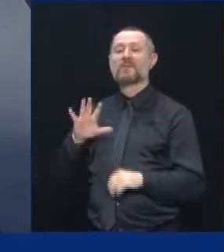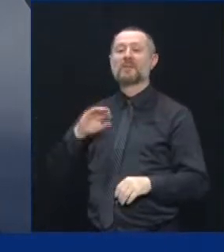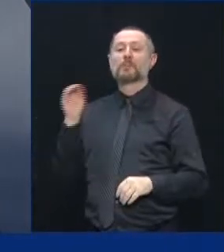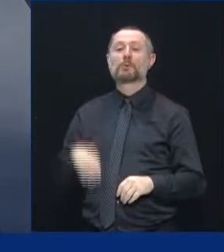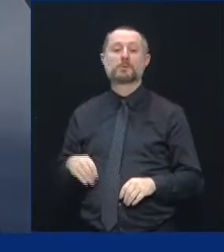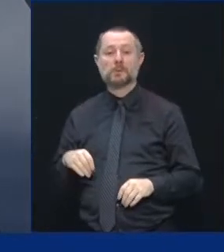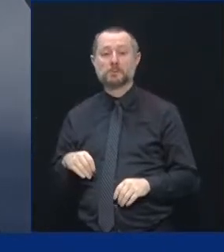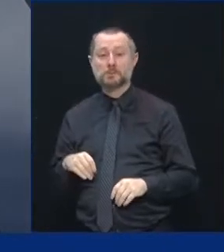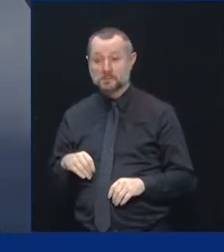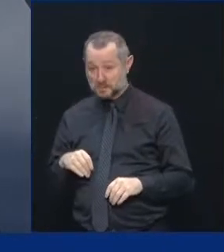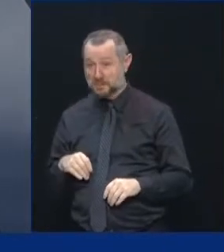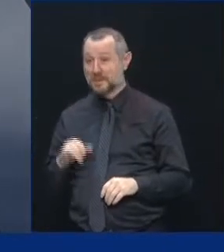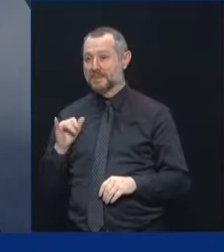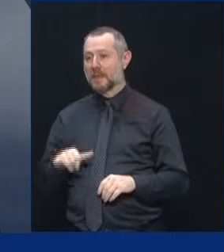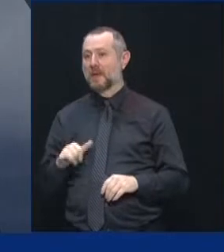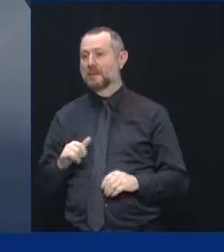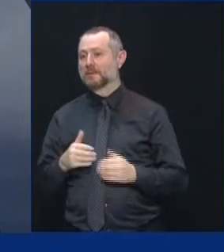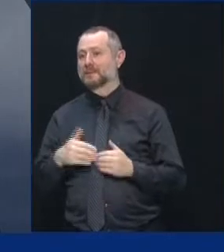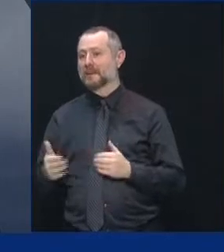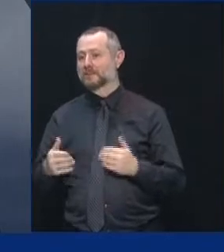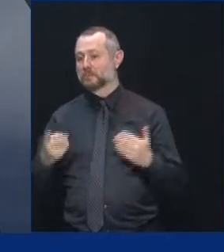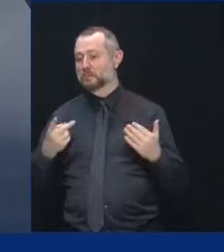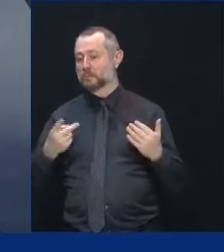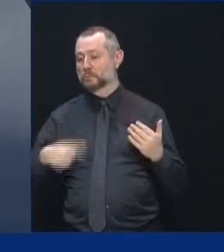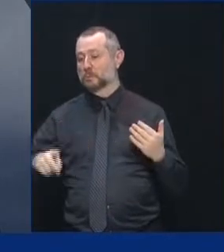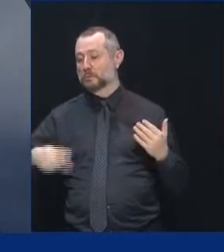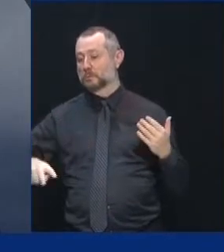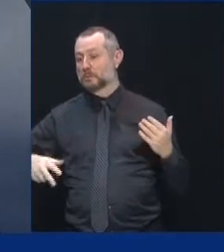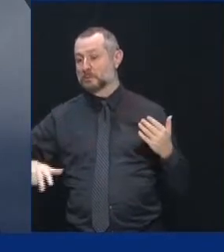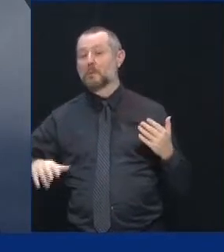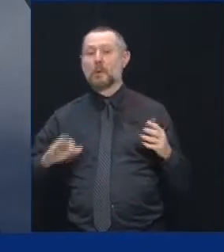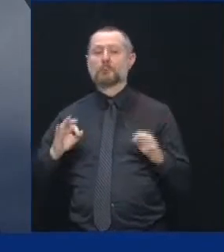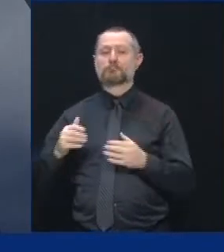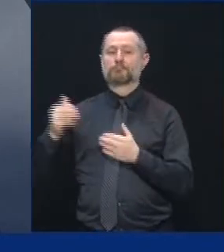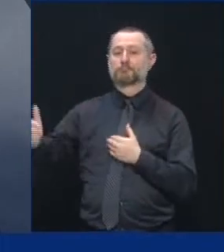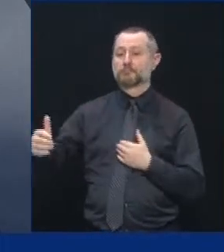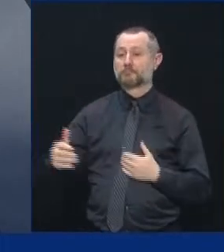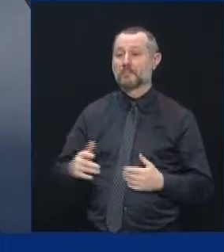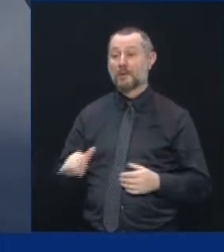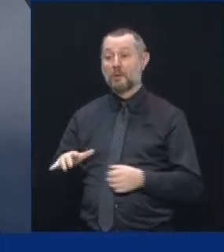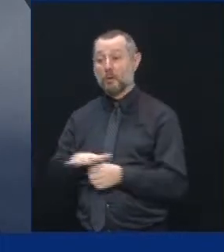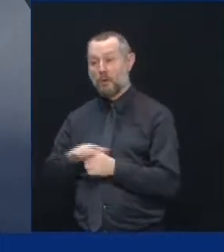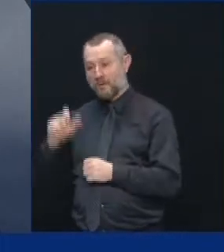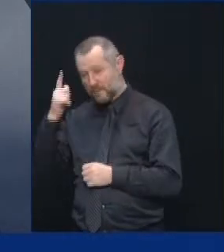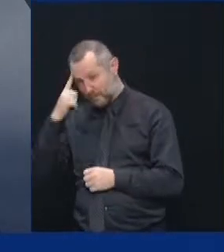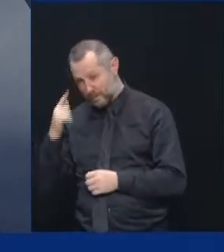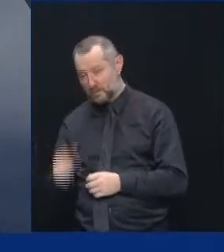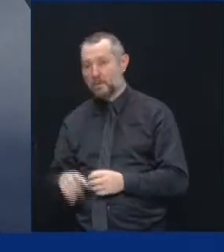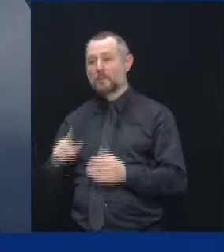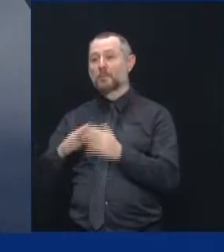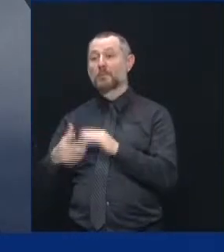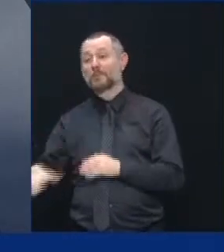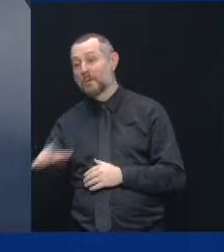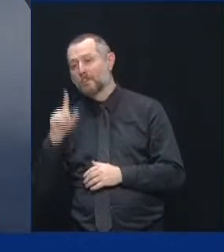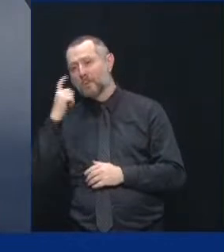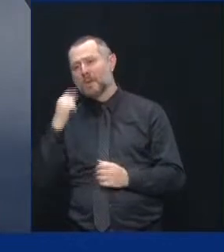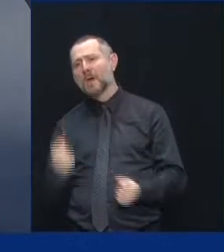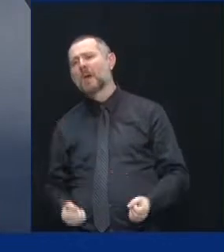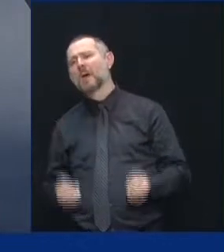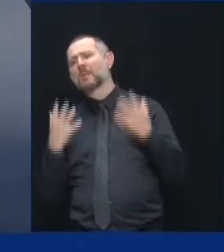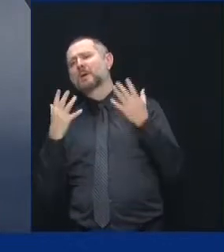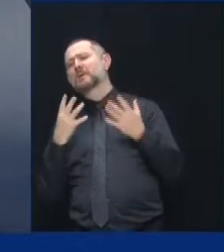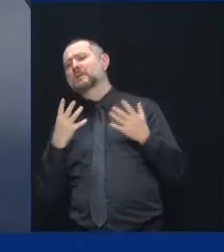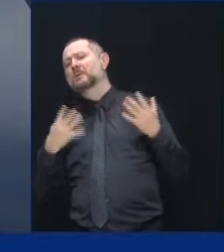next 3 weeks. That's all we know. The local government's pharmacies that say, well, we want to know what's going to happen beyond